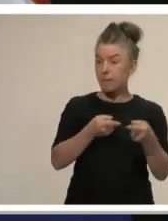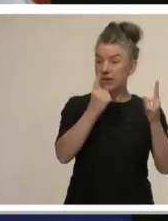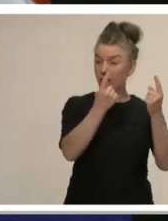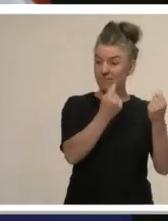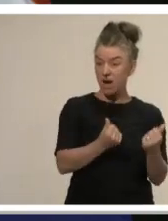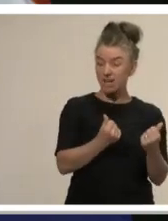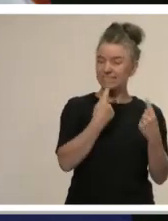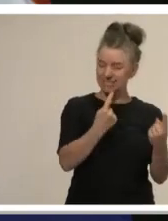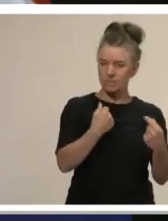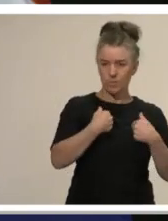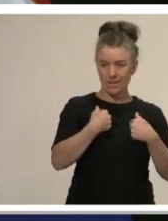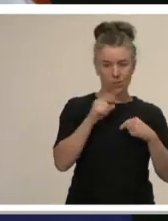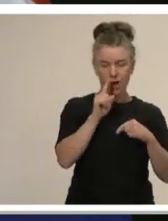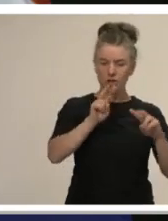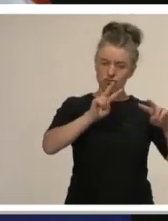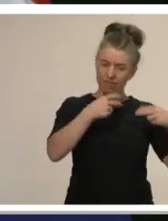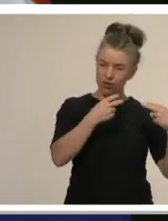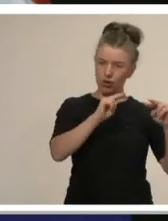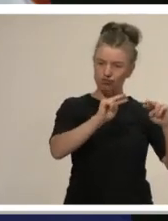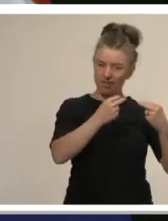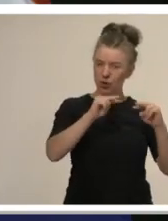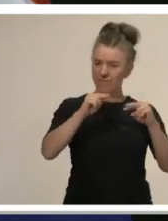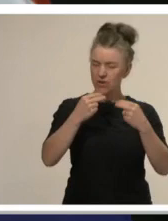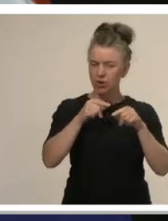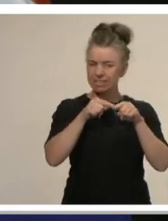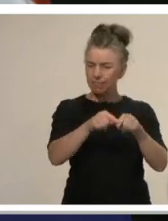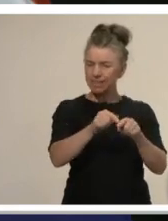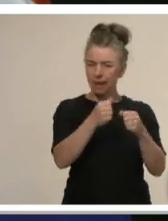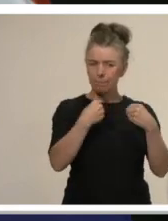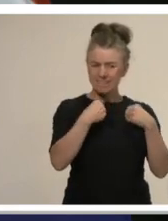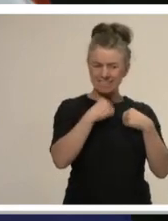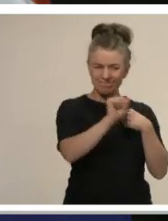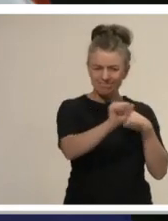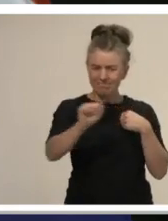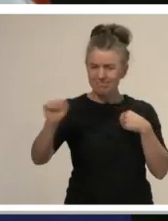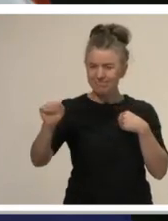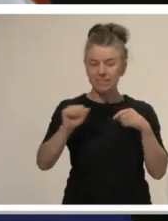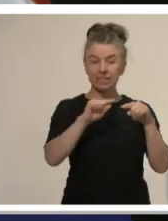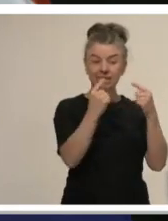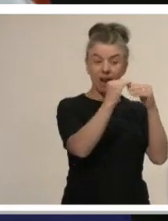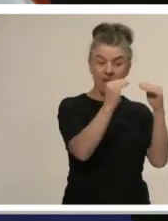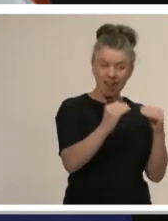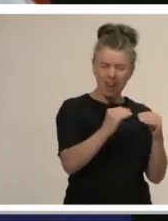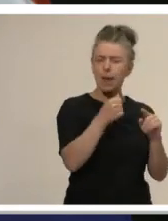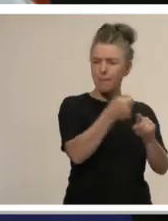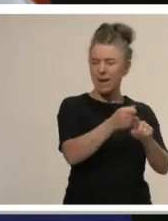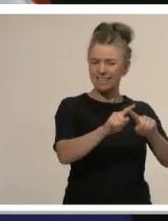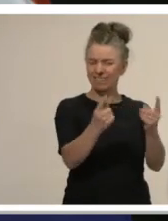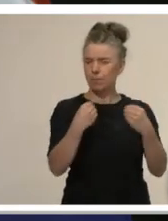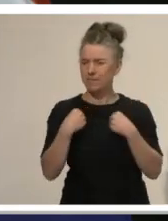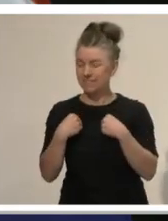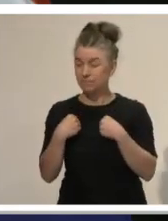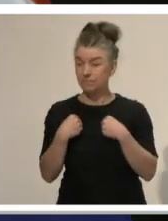constantly reviewing what's happening for specific businesses, the impacts of specific alert levels. So the wage